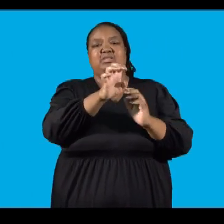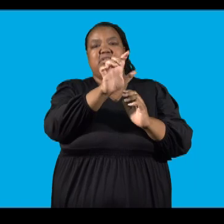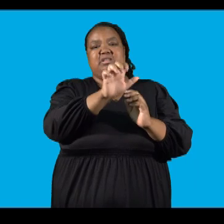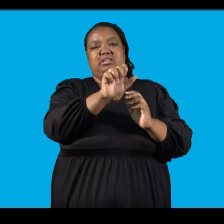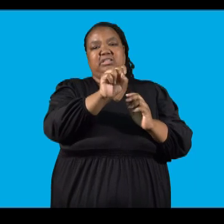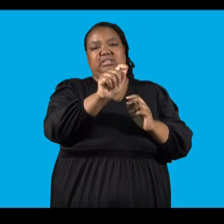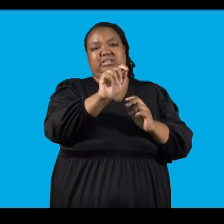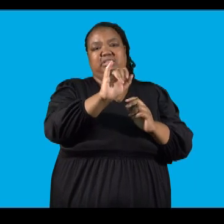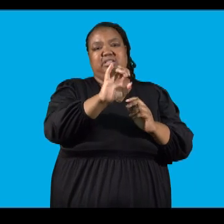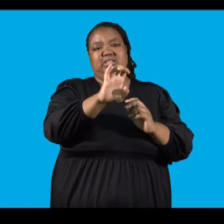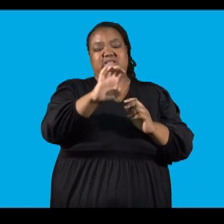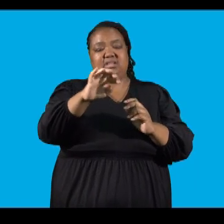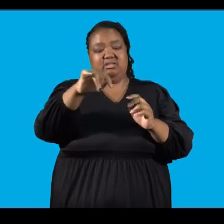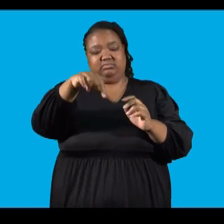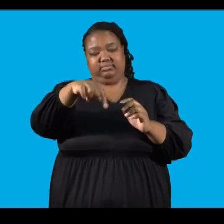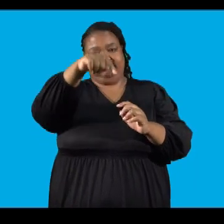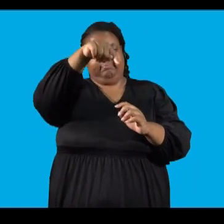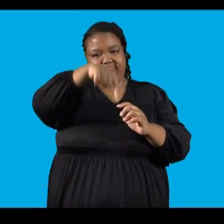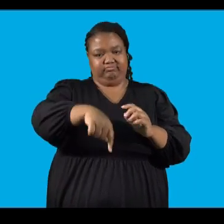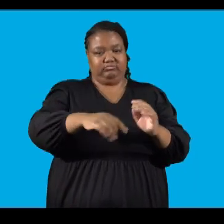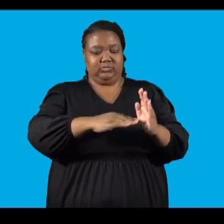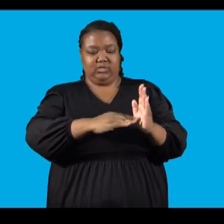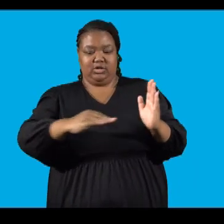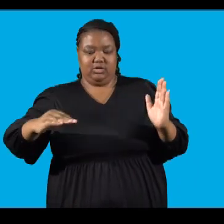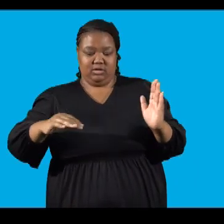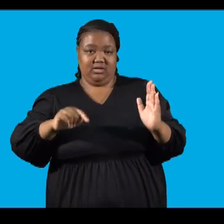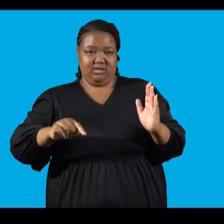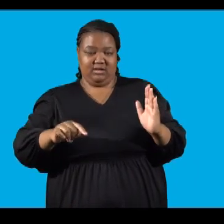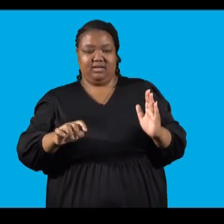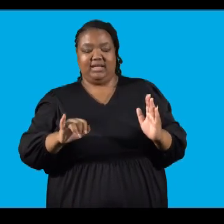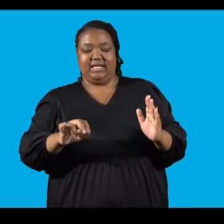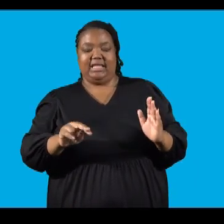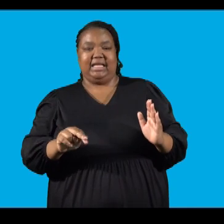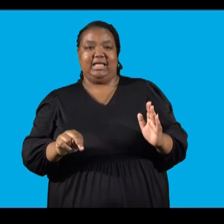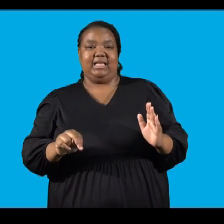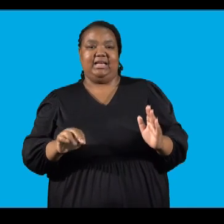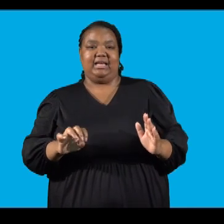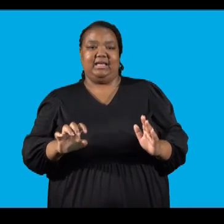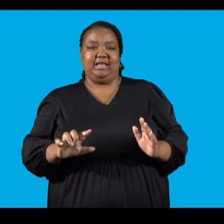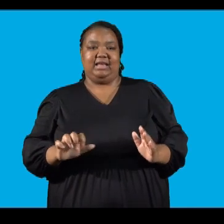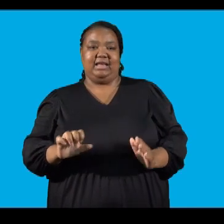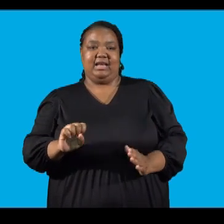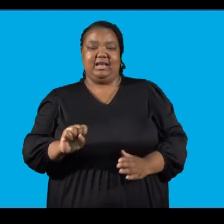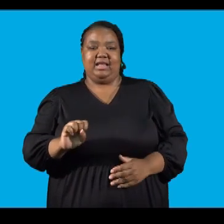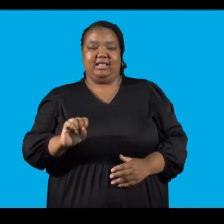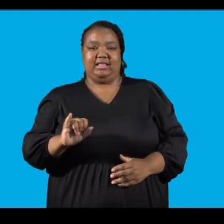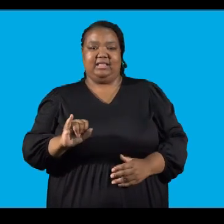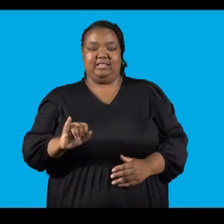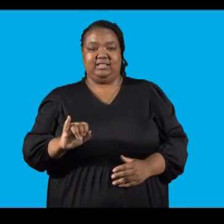is relatively elastic and the lower segment that is relatively